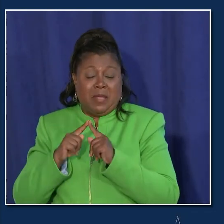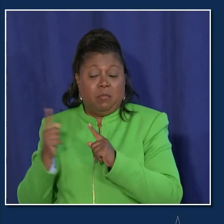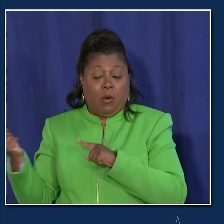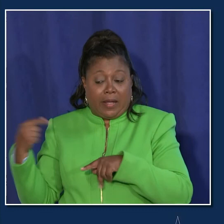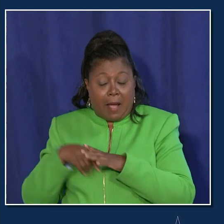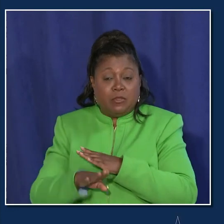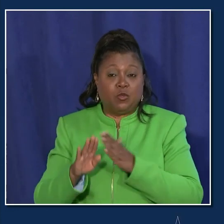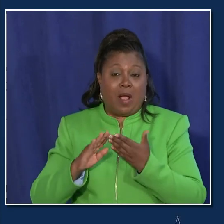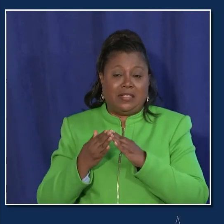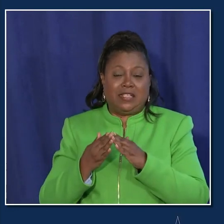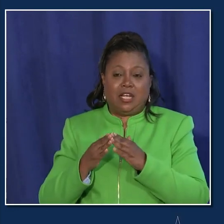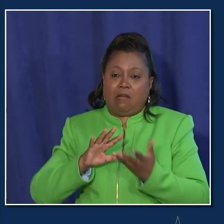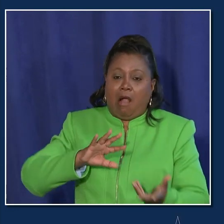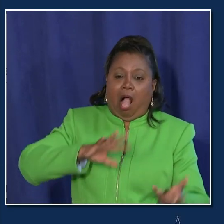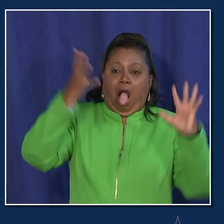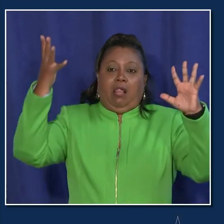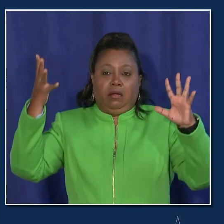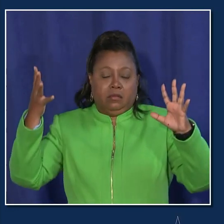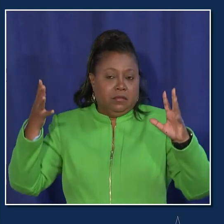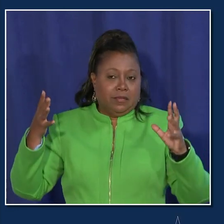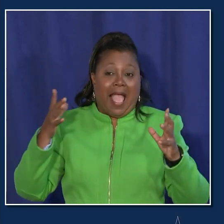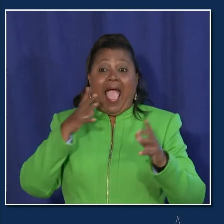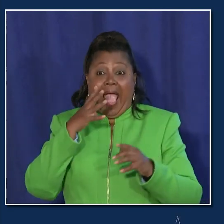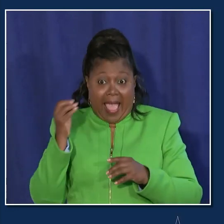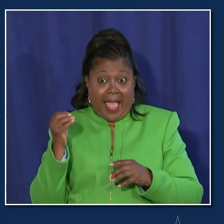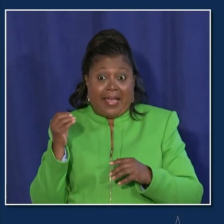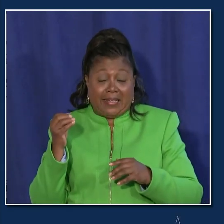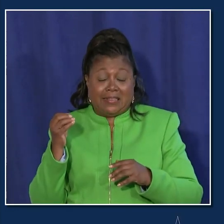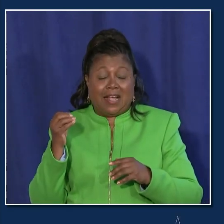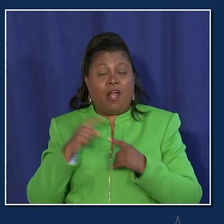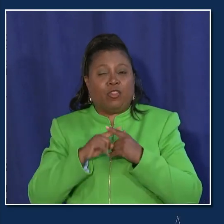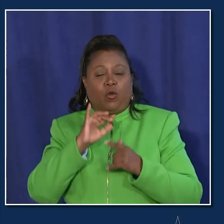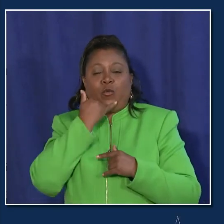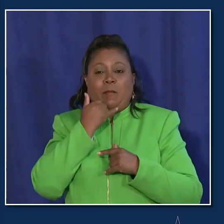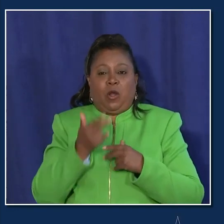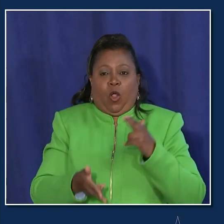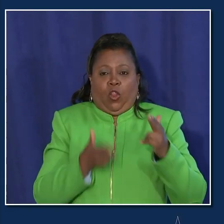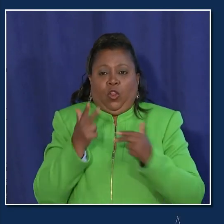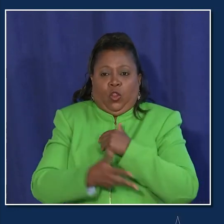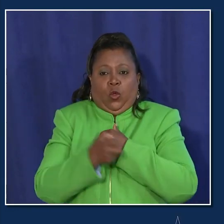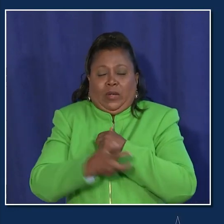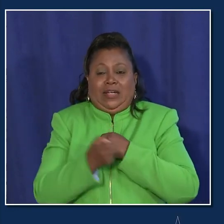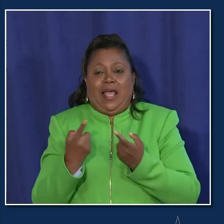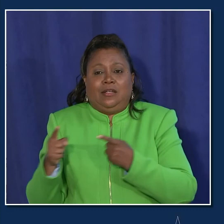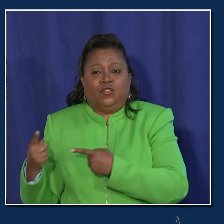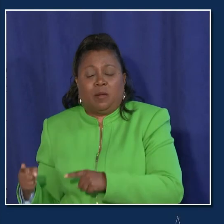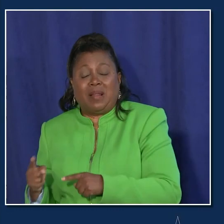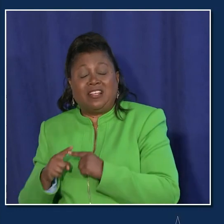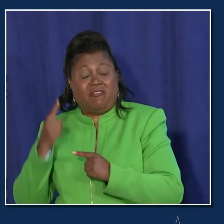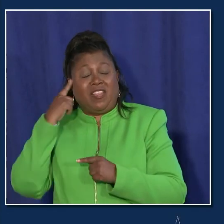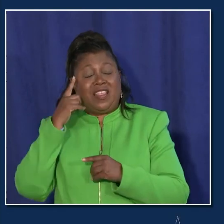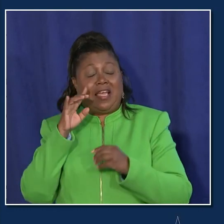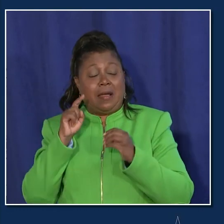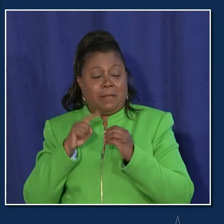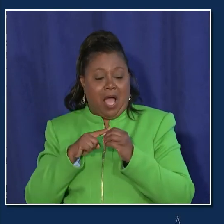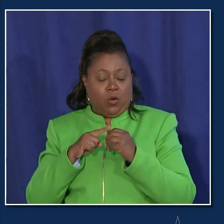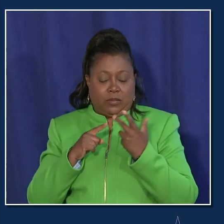into our city to wreak havoc, and the criminal looting that took place. If you think